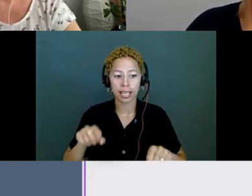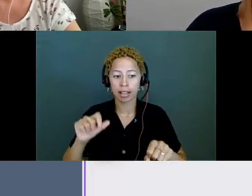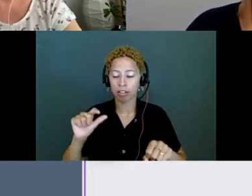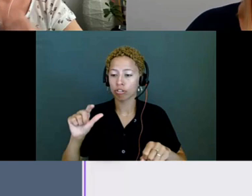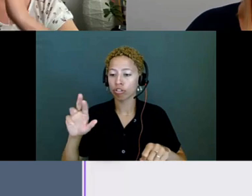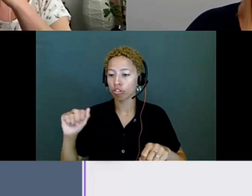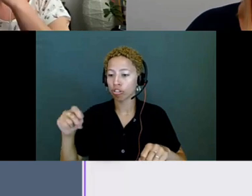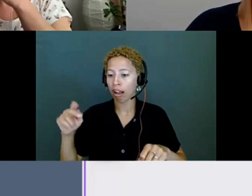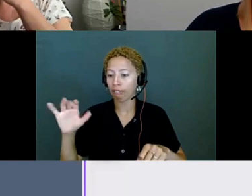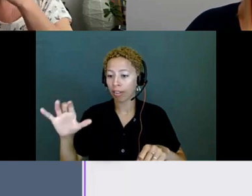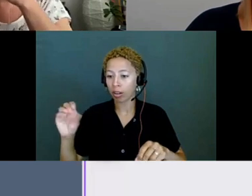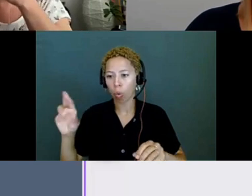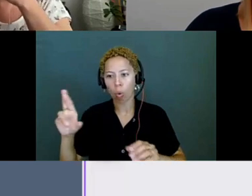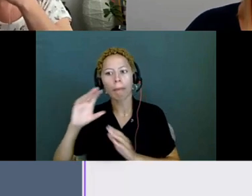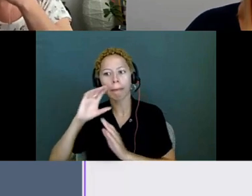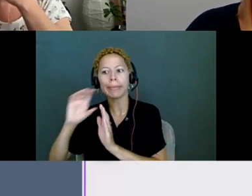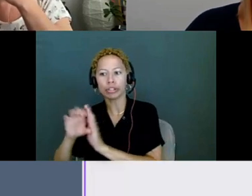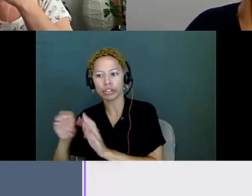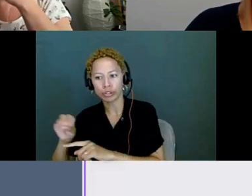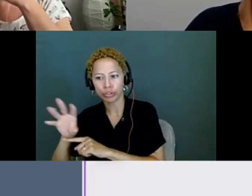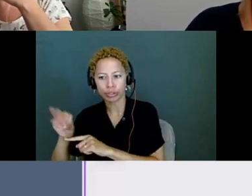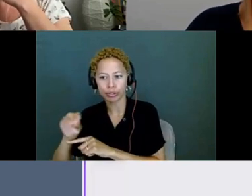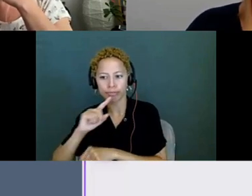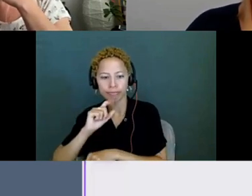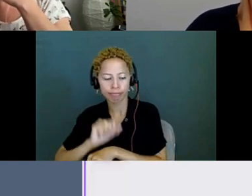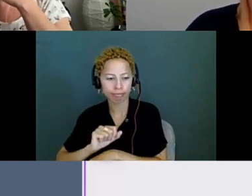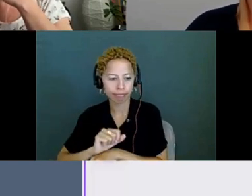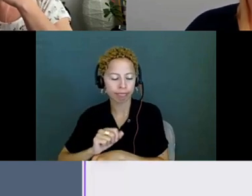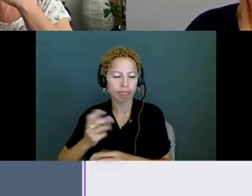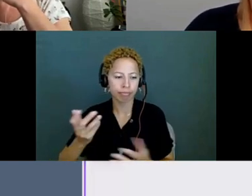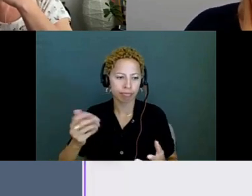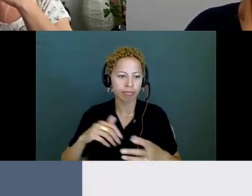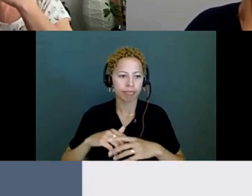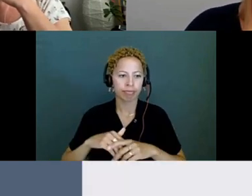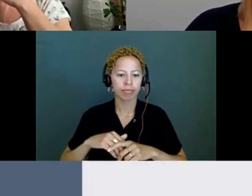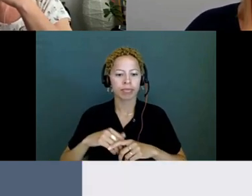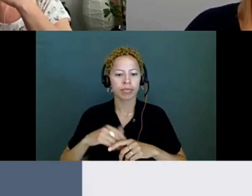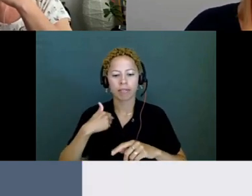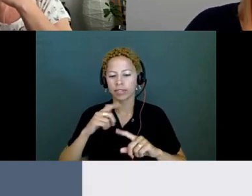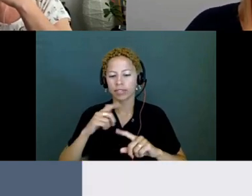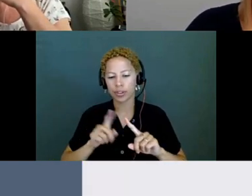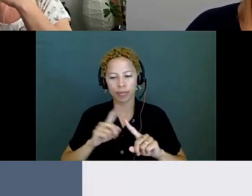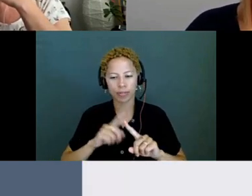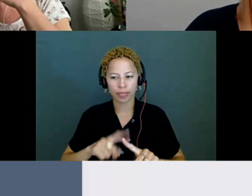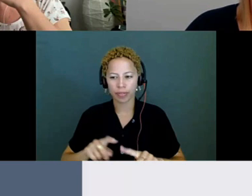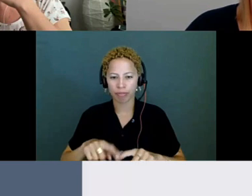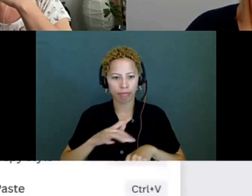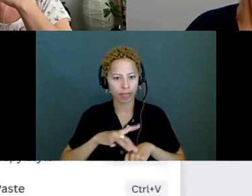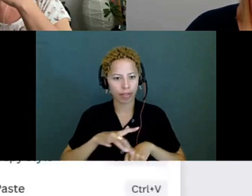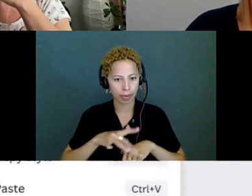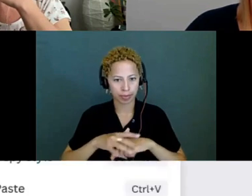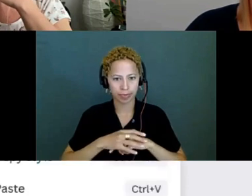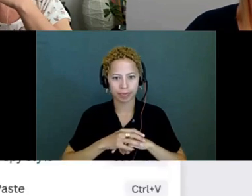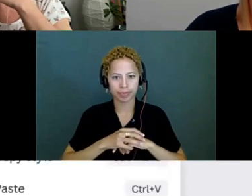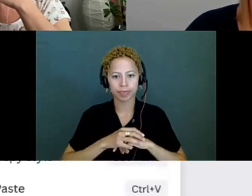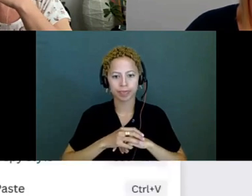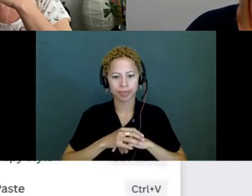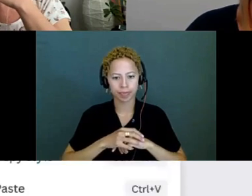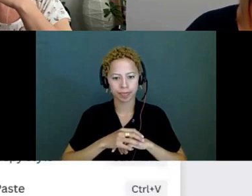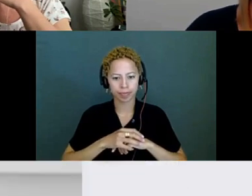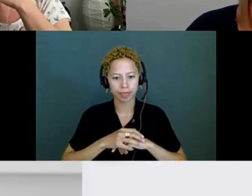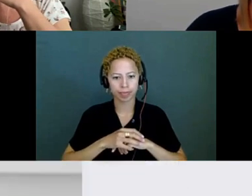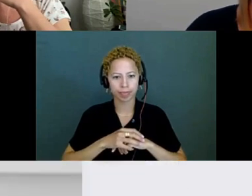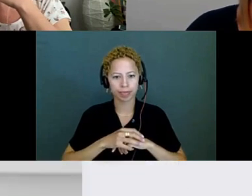or pictures, right? There's tons of images available there. I can make that